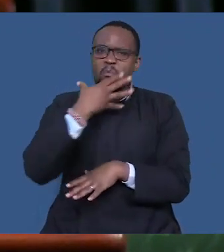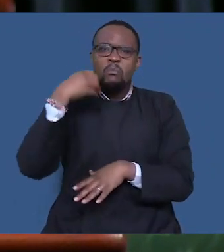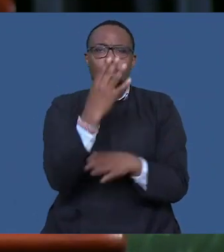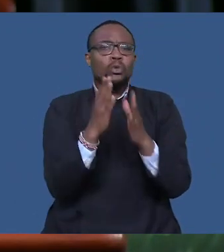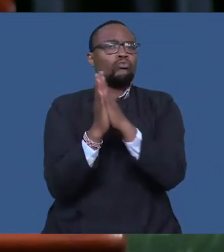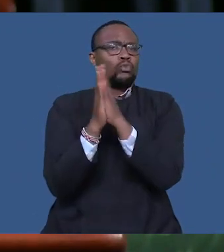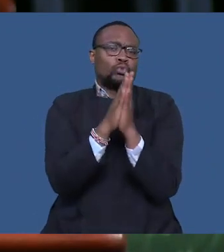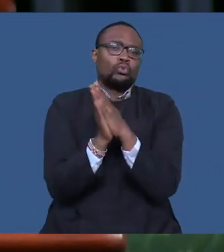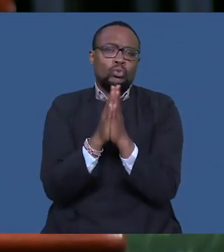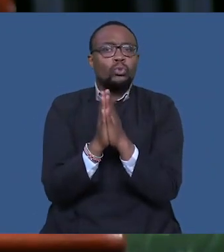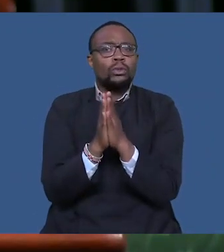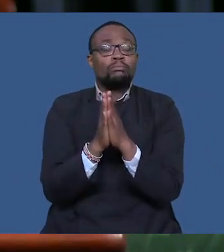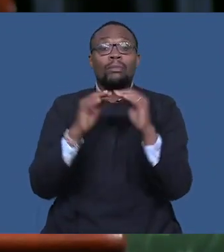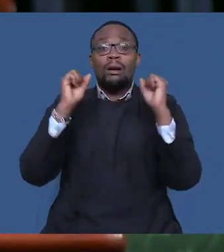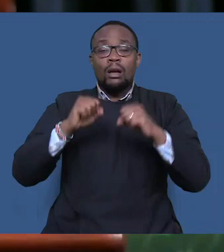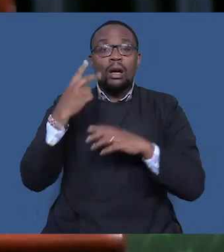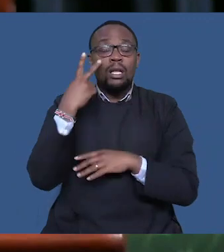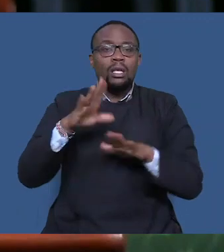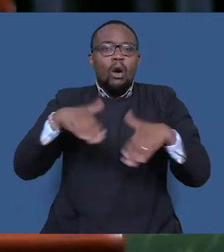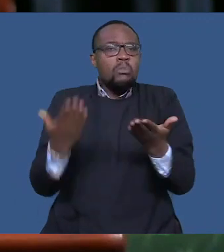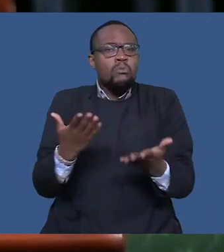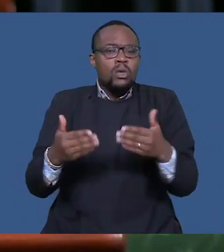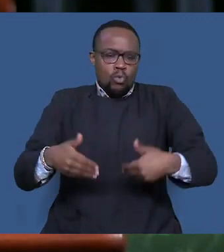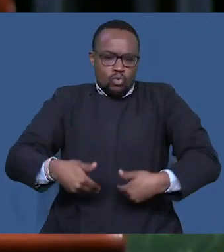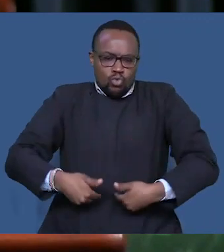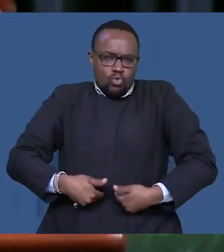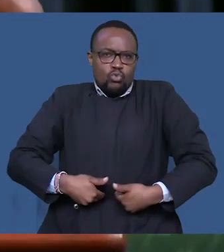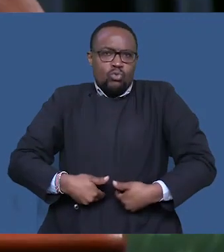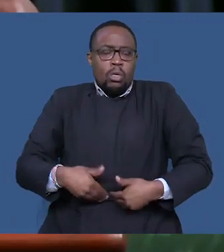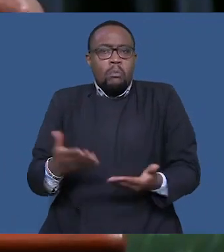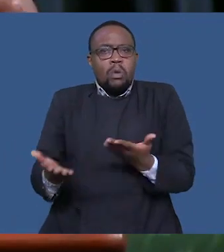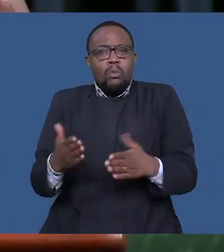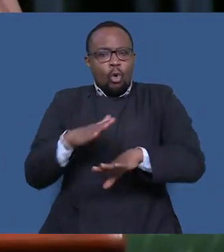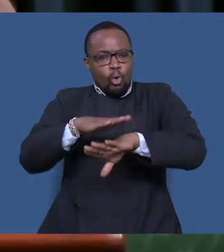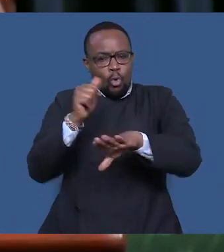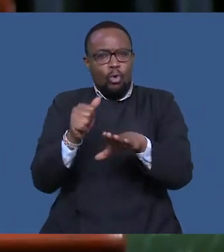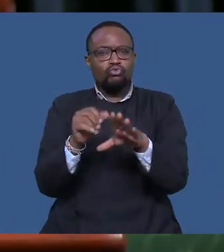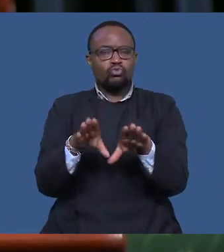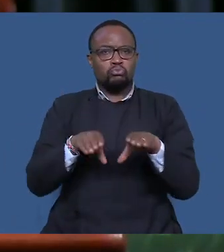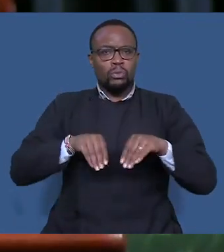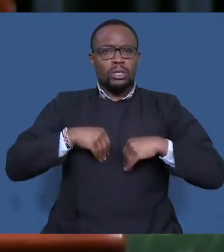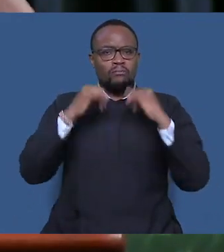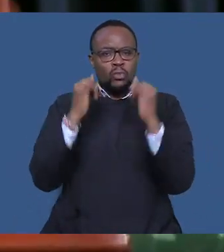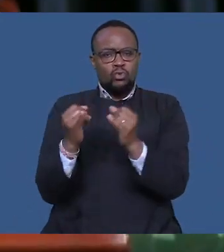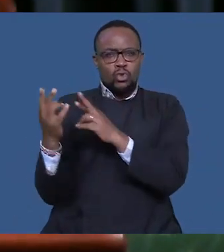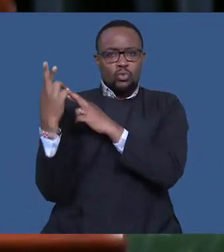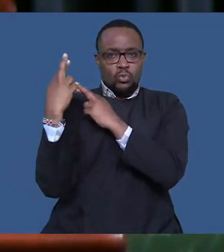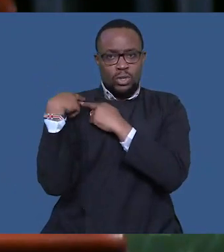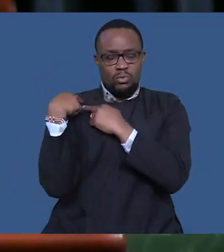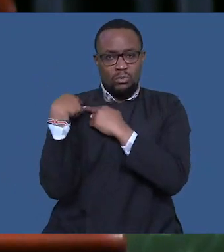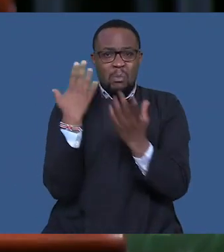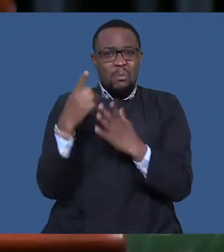to look at, and just seeing how, as a young person, he's being called to take up a responsibility that is